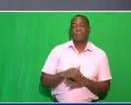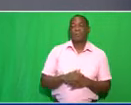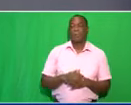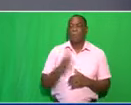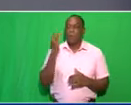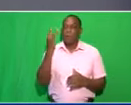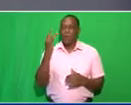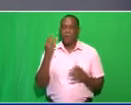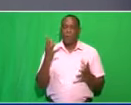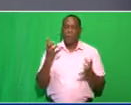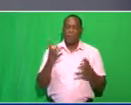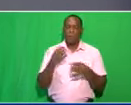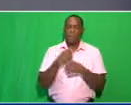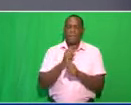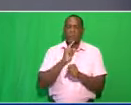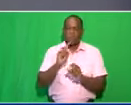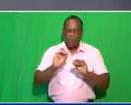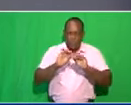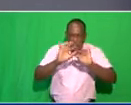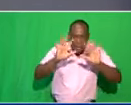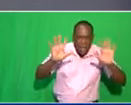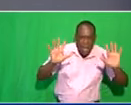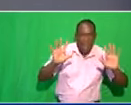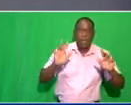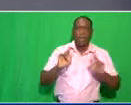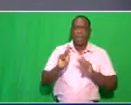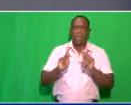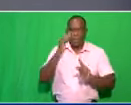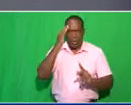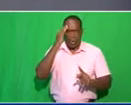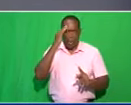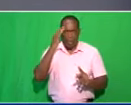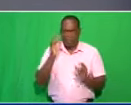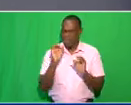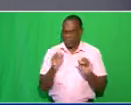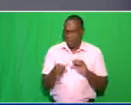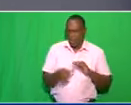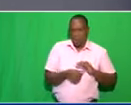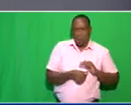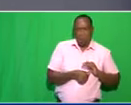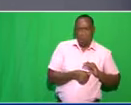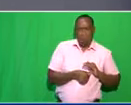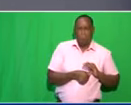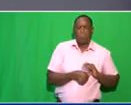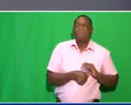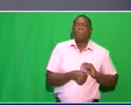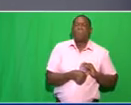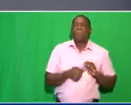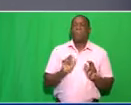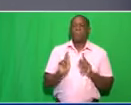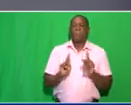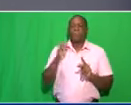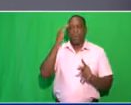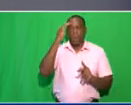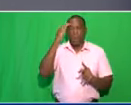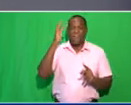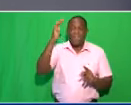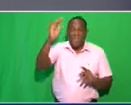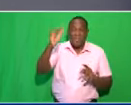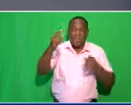process, and gives stakeholders ownership of the eventual outcome. And that's very important.